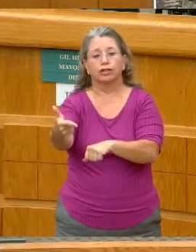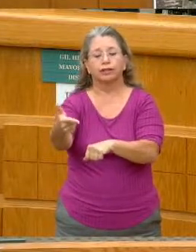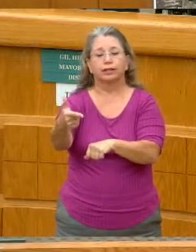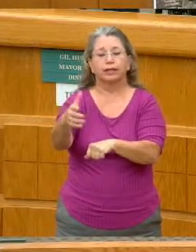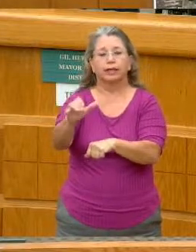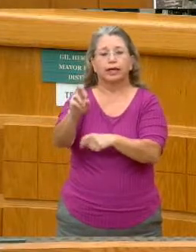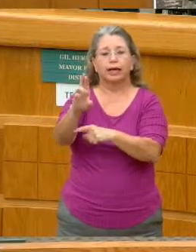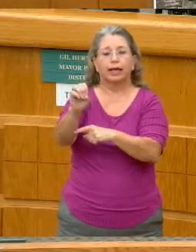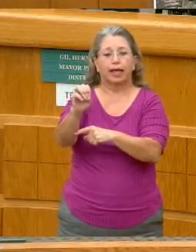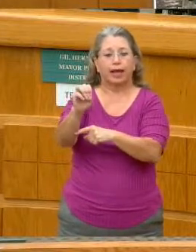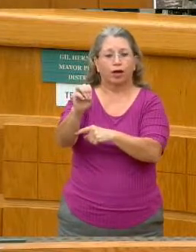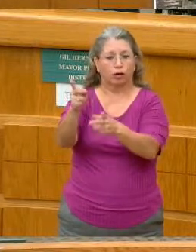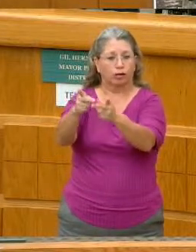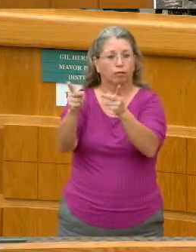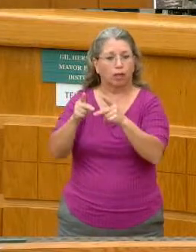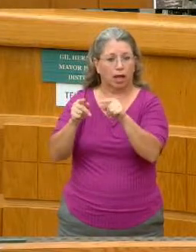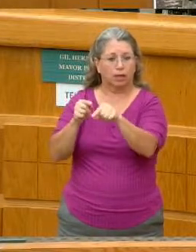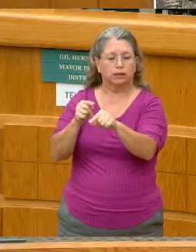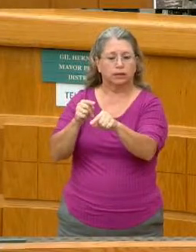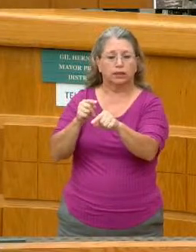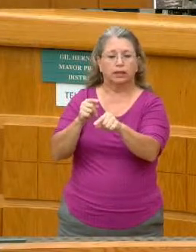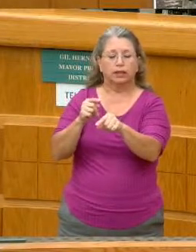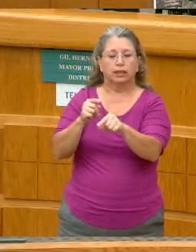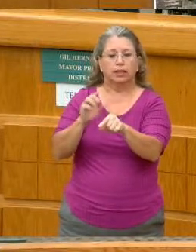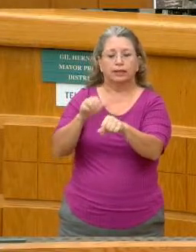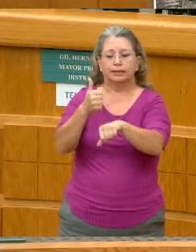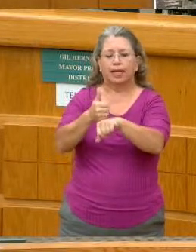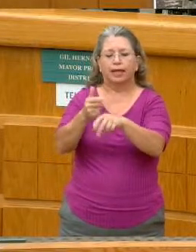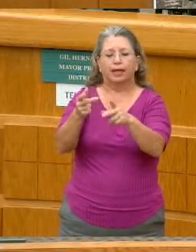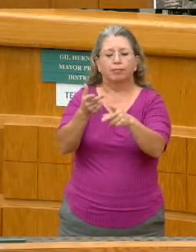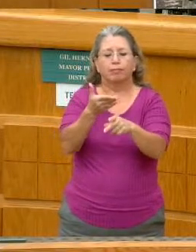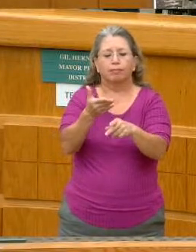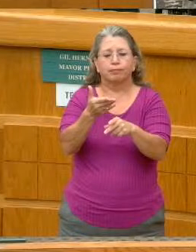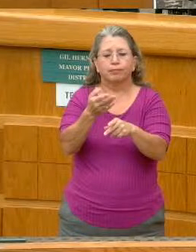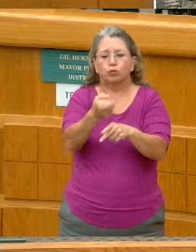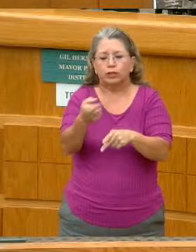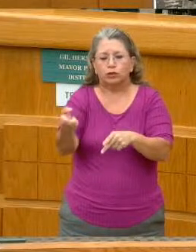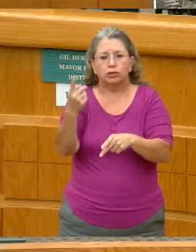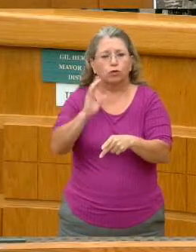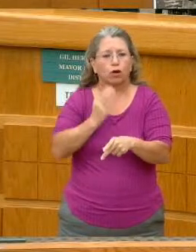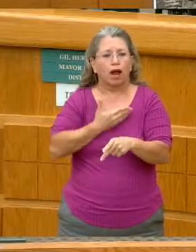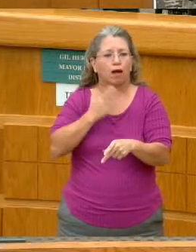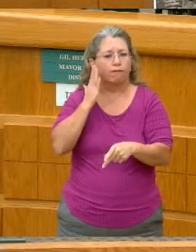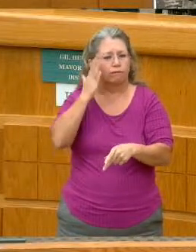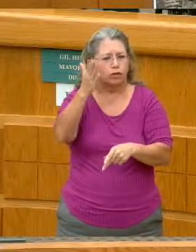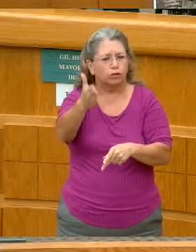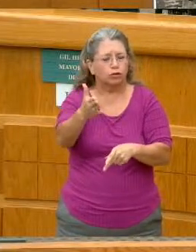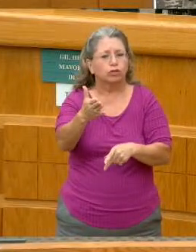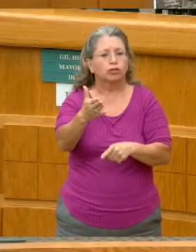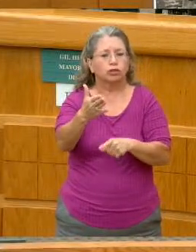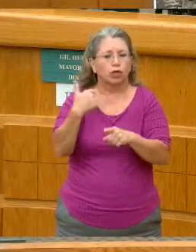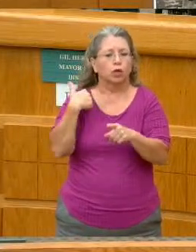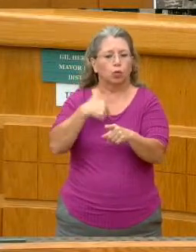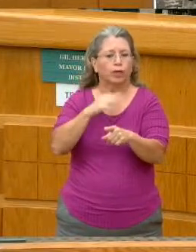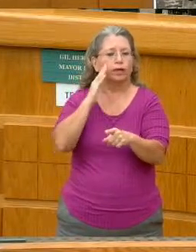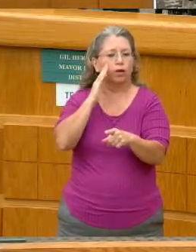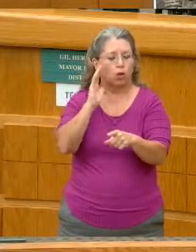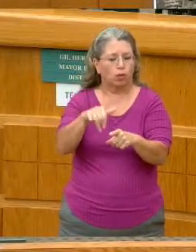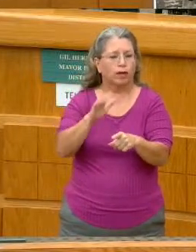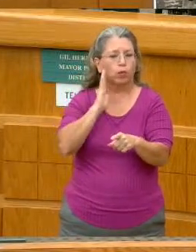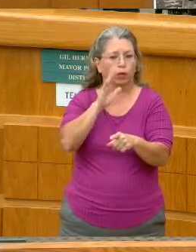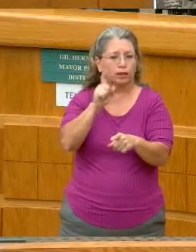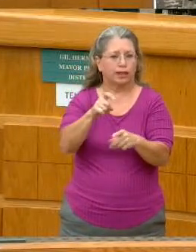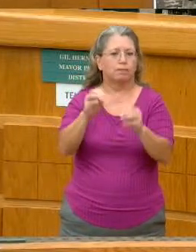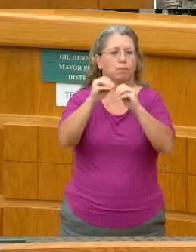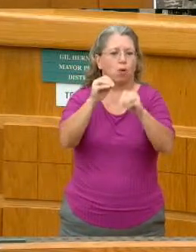our future to secure those types of medical beds that we know in a surge will be vital. We've